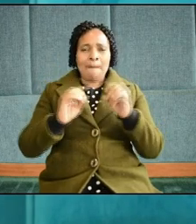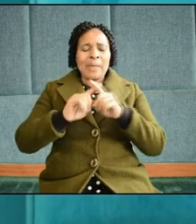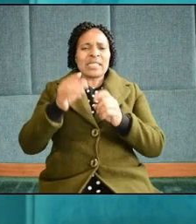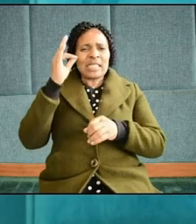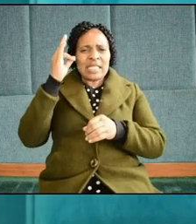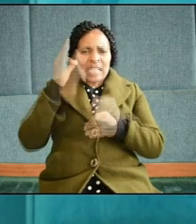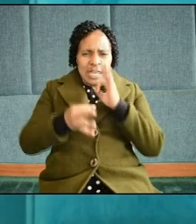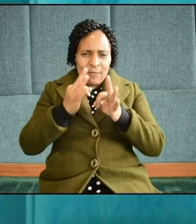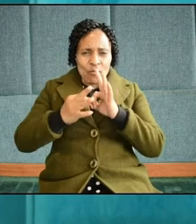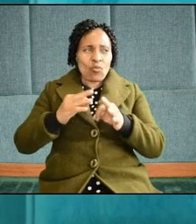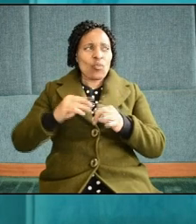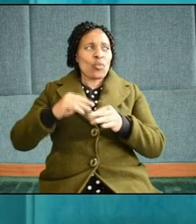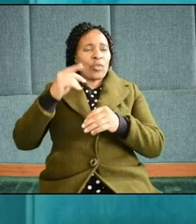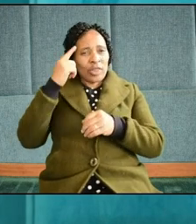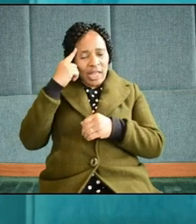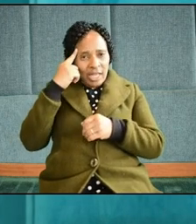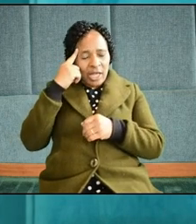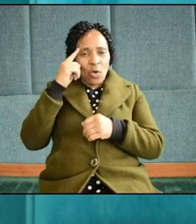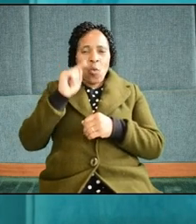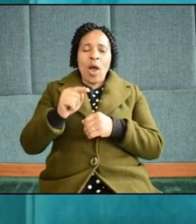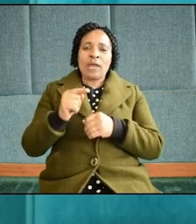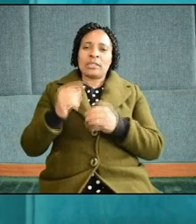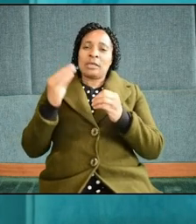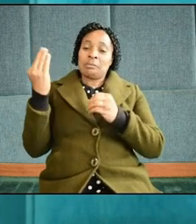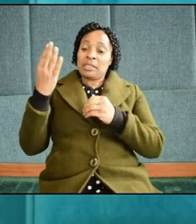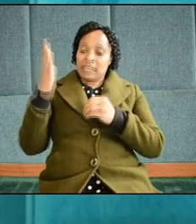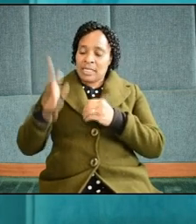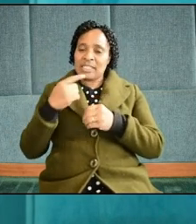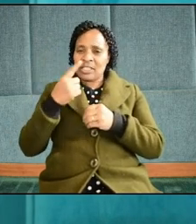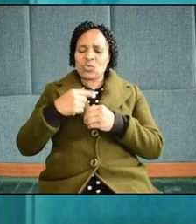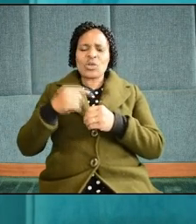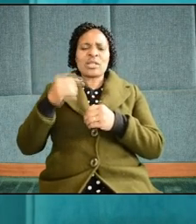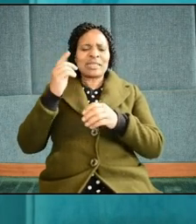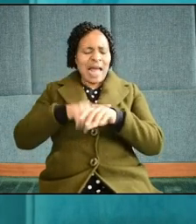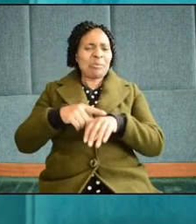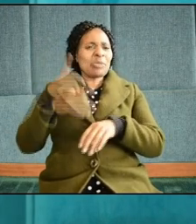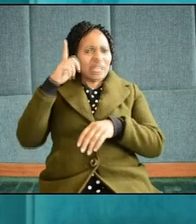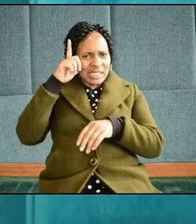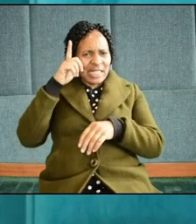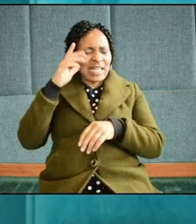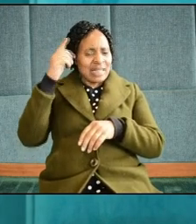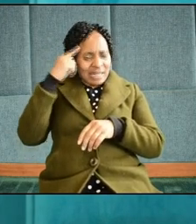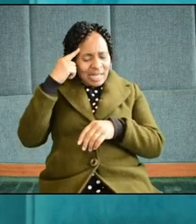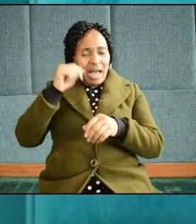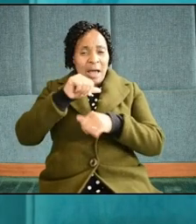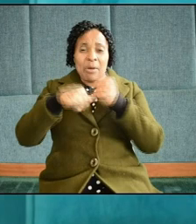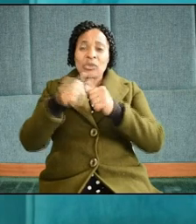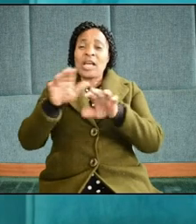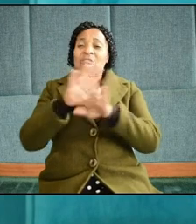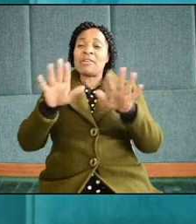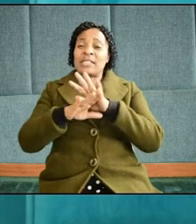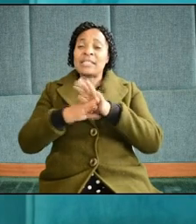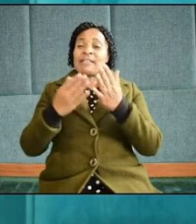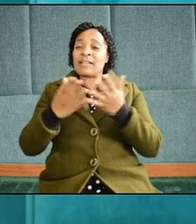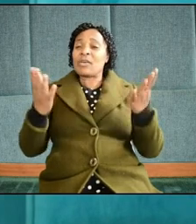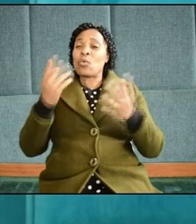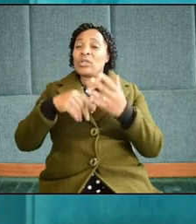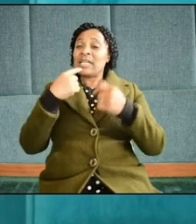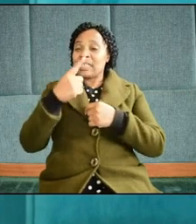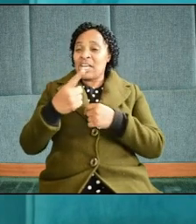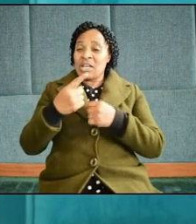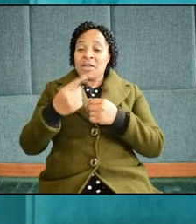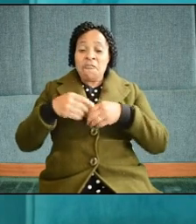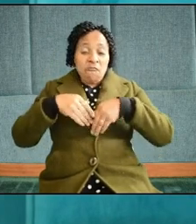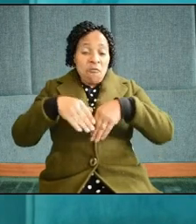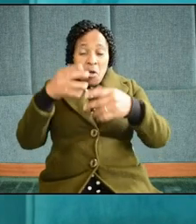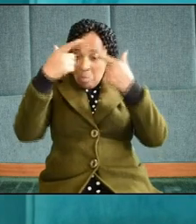would think, one preacher says, as you listen to me, think about everything I say. Don't just follow me blindly because I